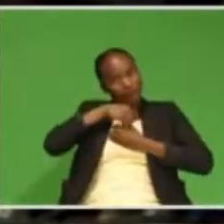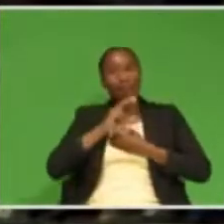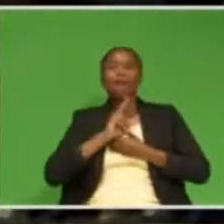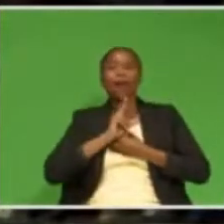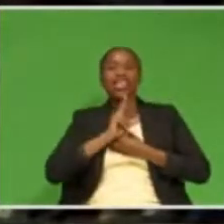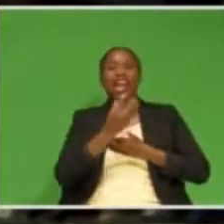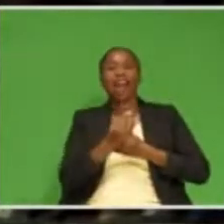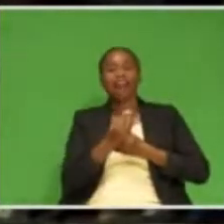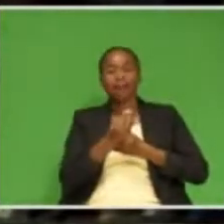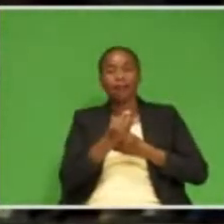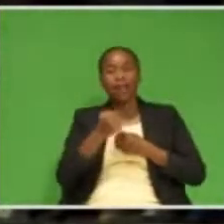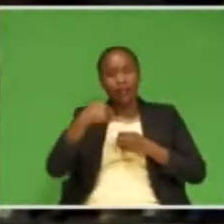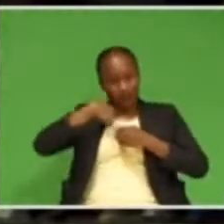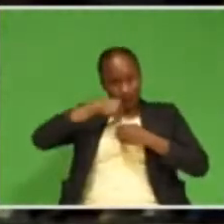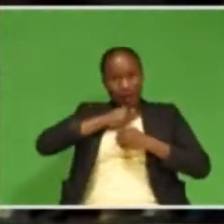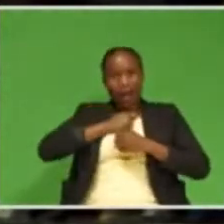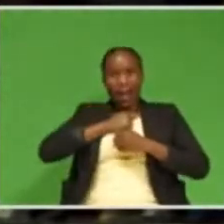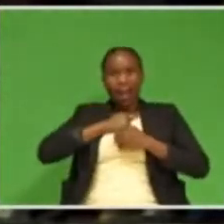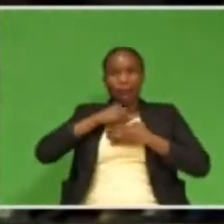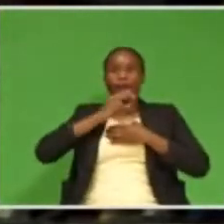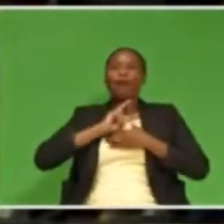This voice always says,